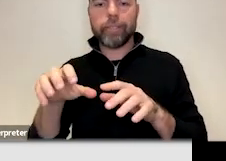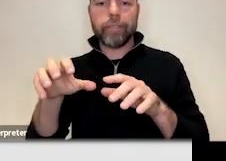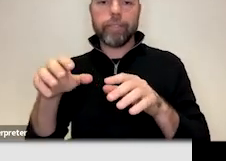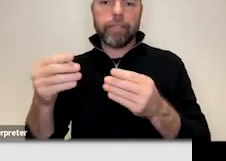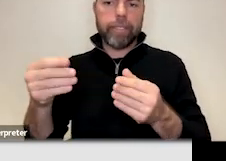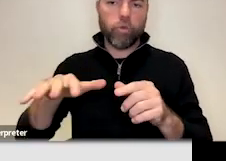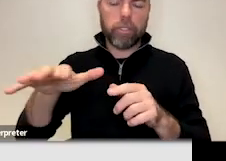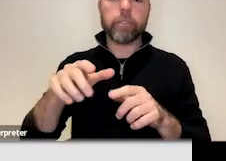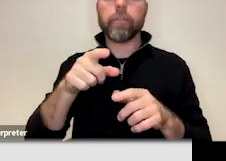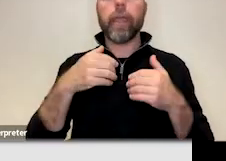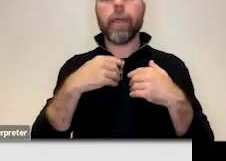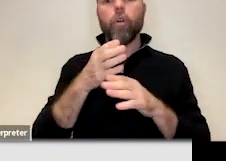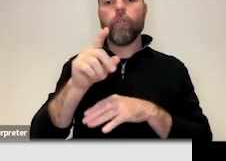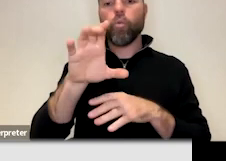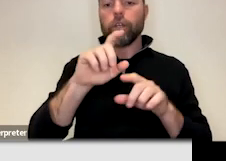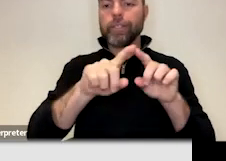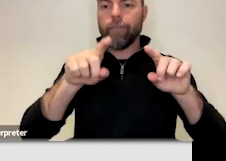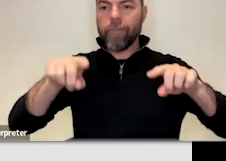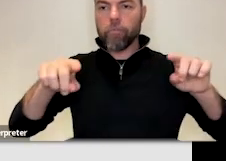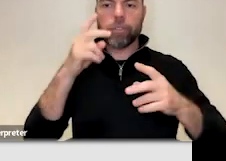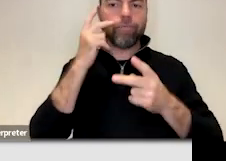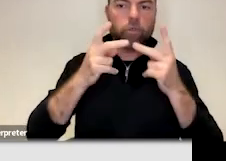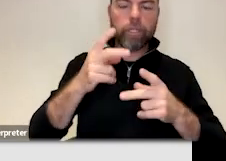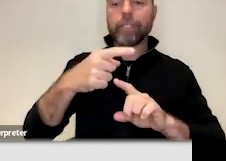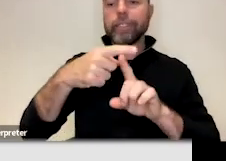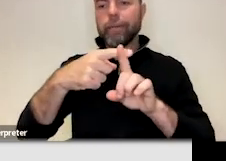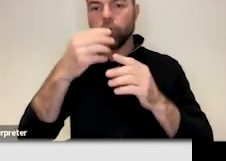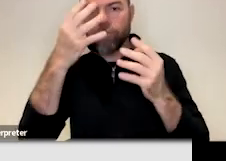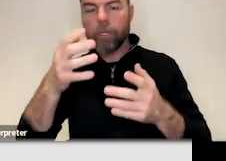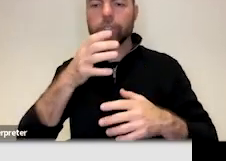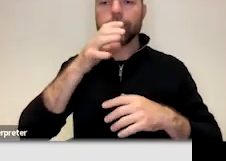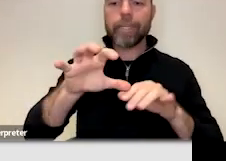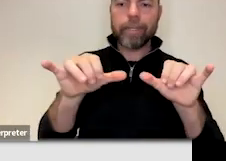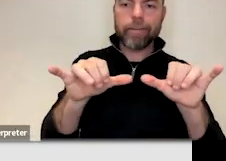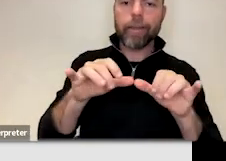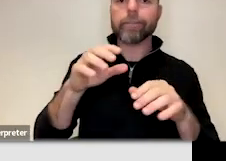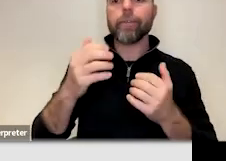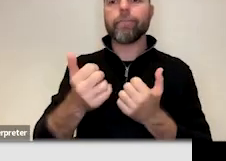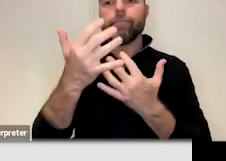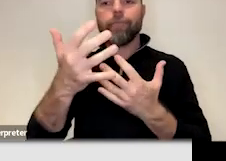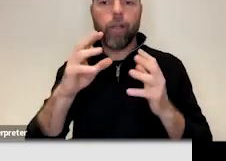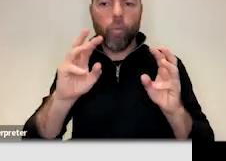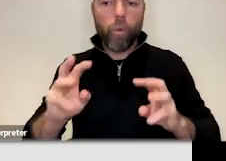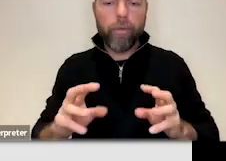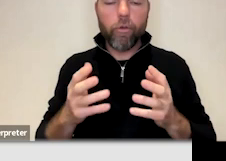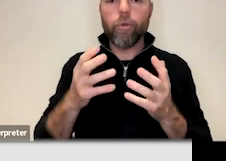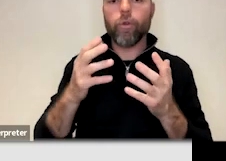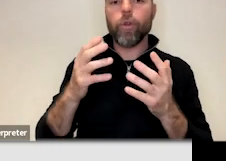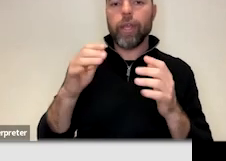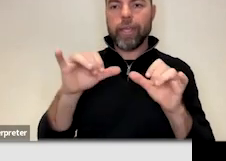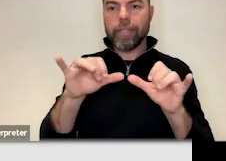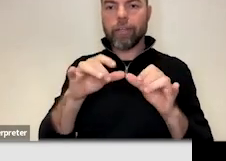100 different climate visualizations and variables, everything from temperature information to heat index to fire weather index, which is an indicator